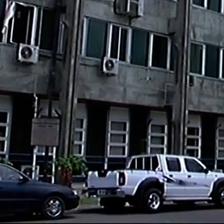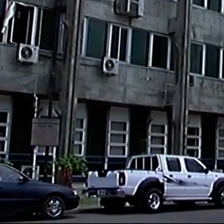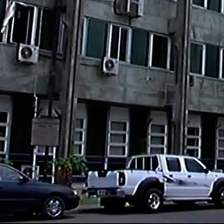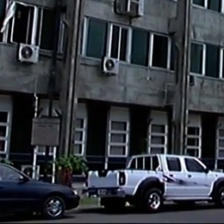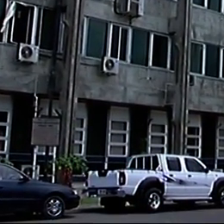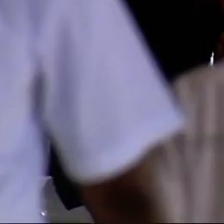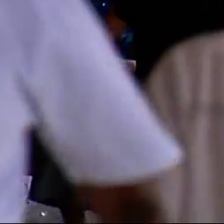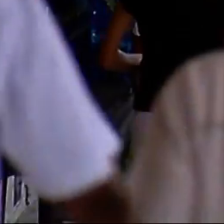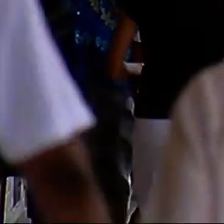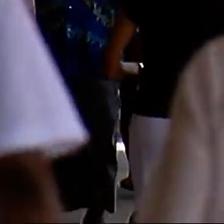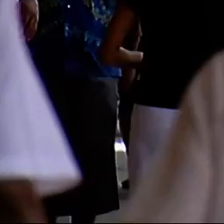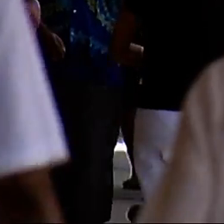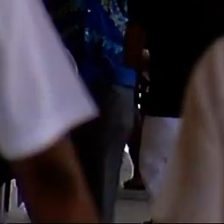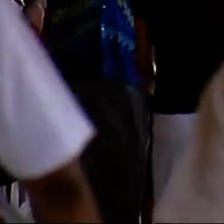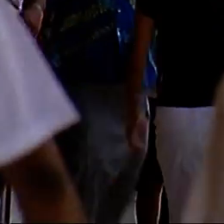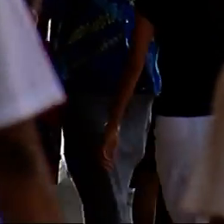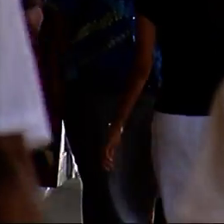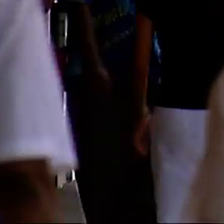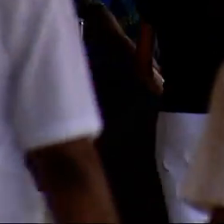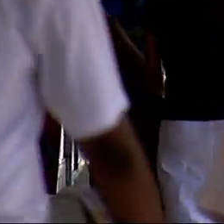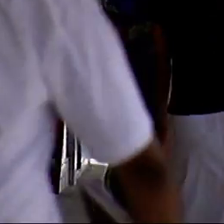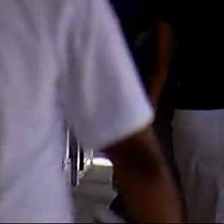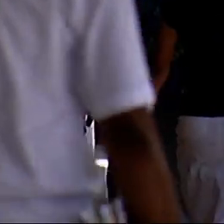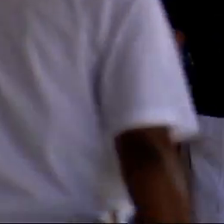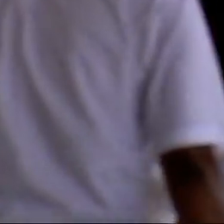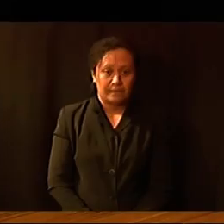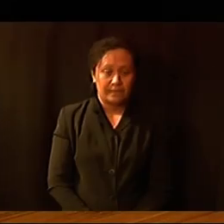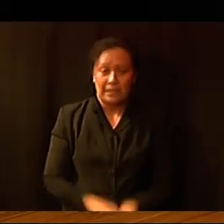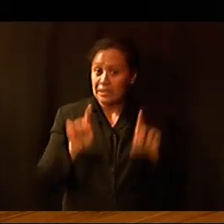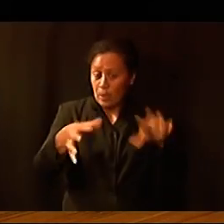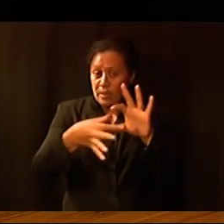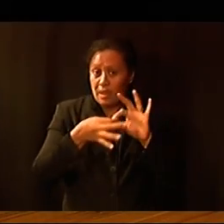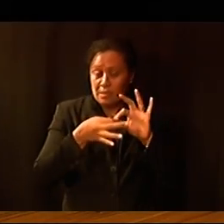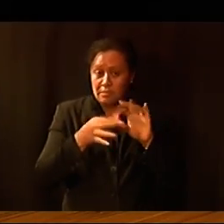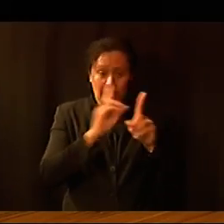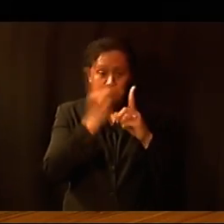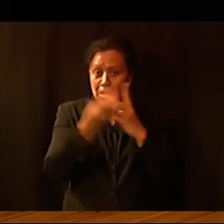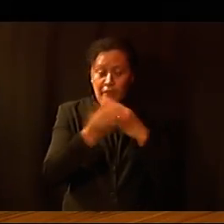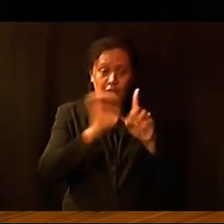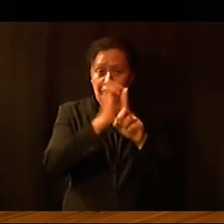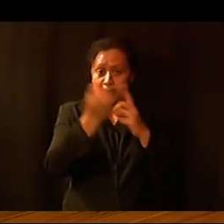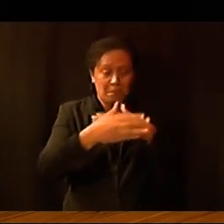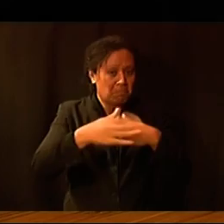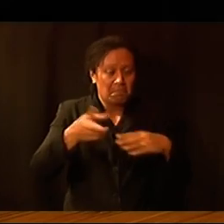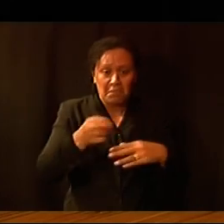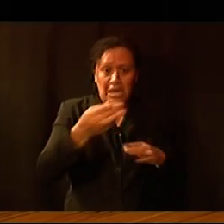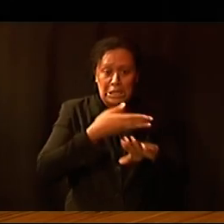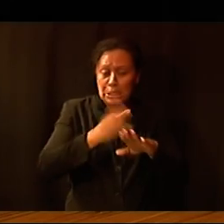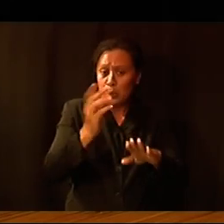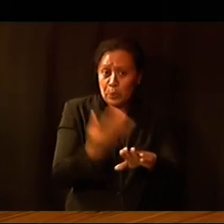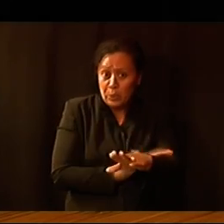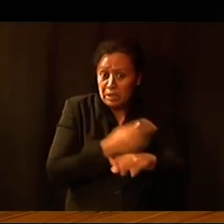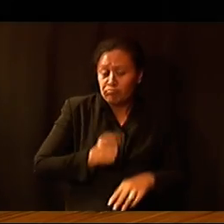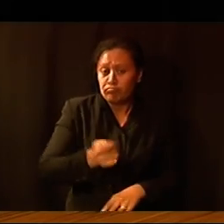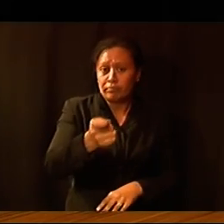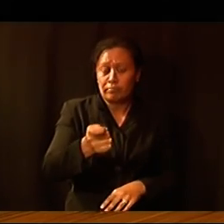departments concerned. The appointments are effective immediately. Stay with us. The Department of Environment launches its